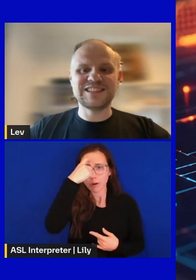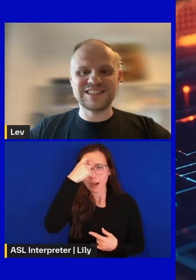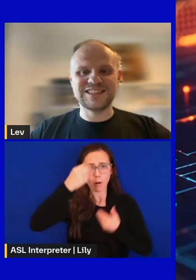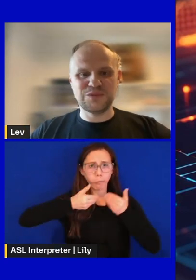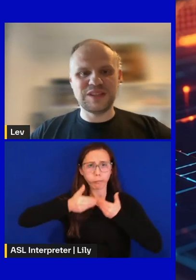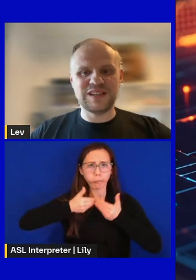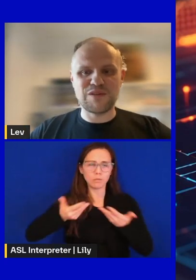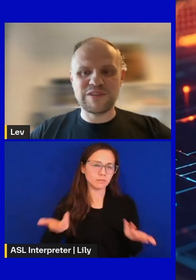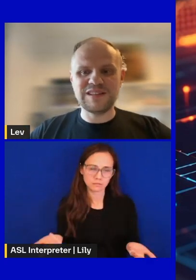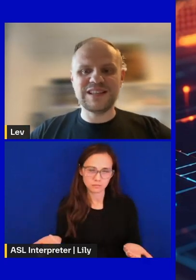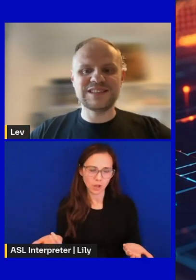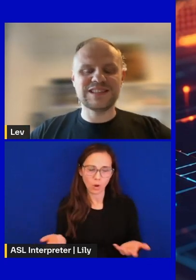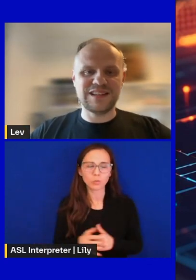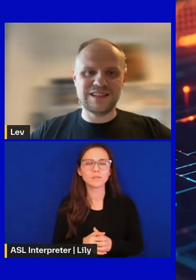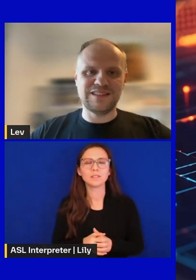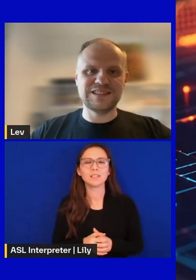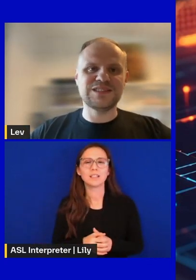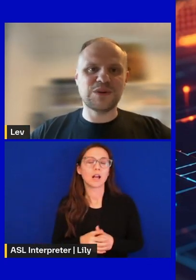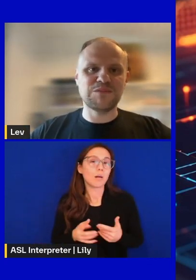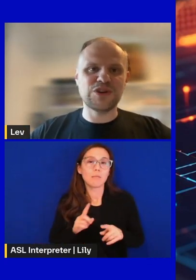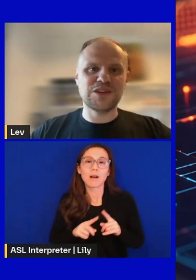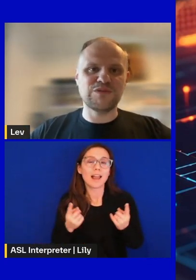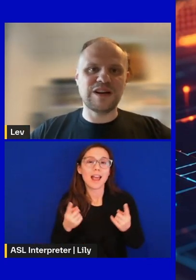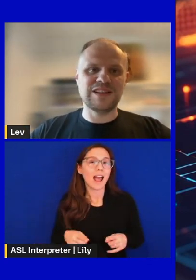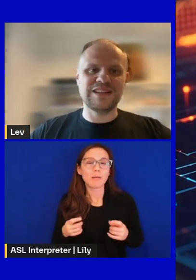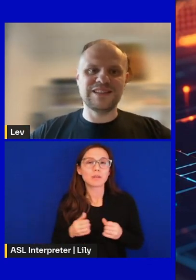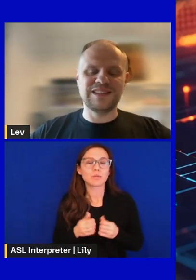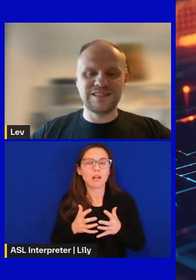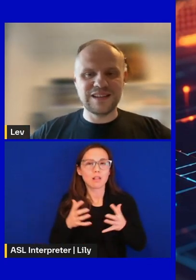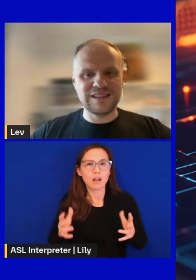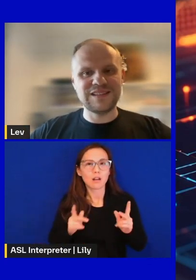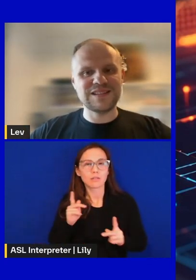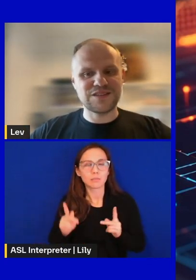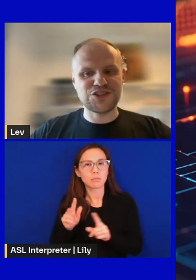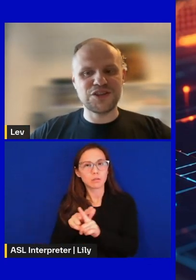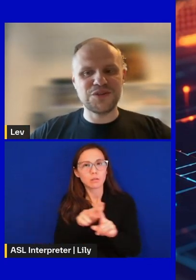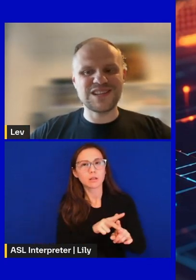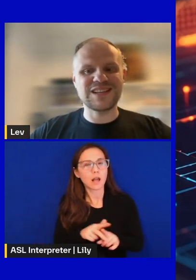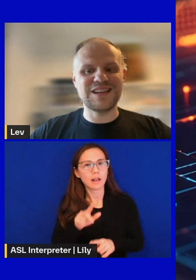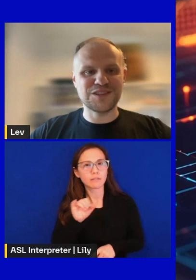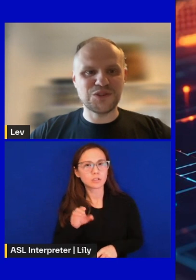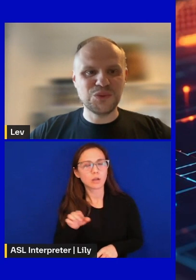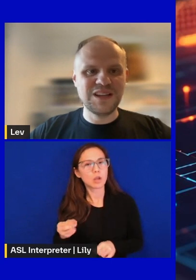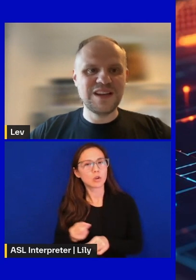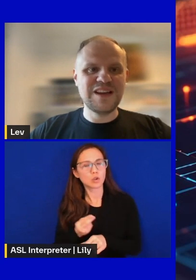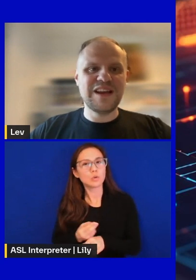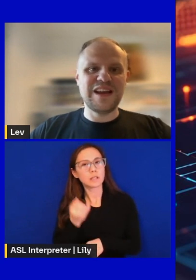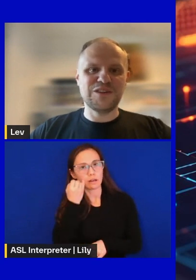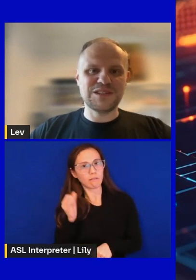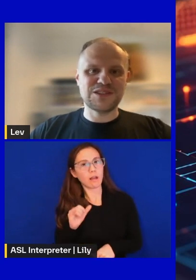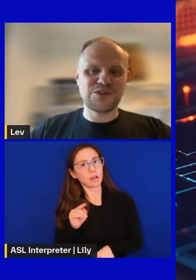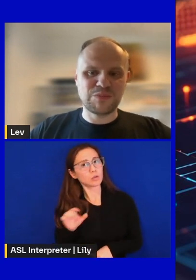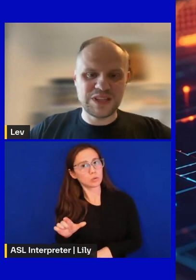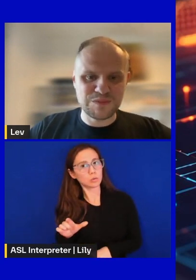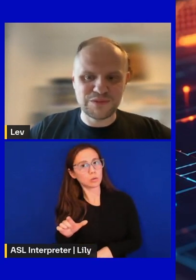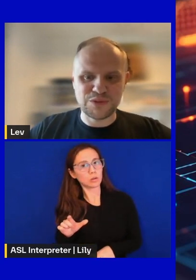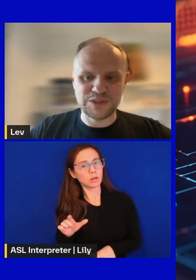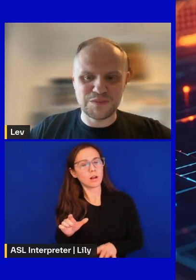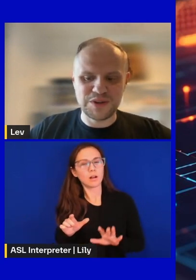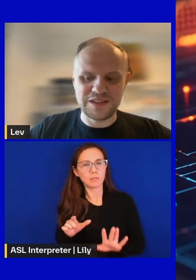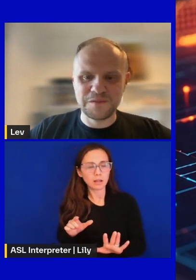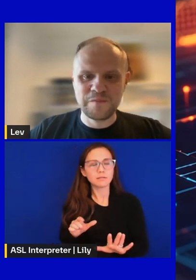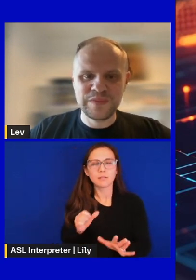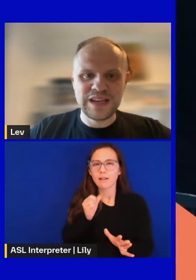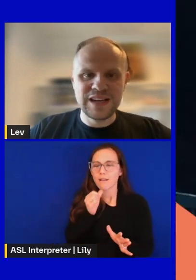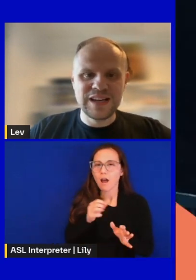many cases with a lot of candidates, and this is what I'm trying to validate, that the candidates are actually using it as a tool and not as a replacement for